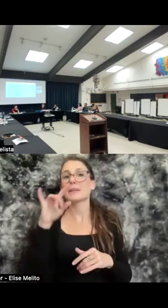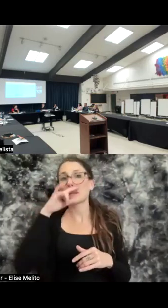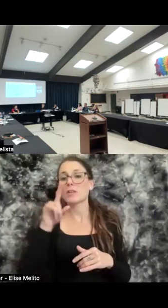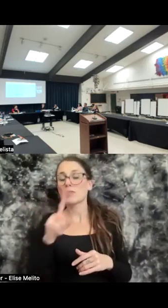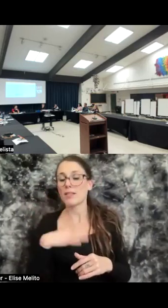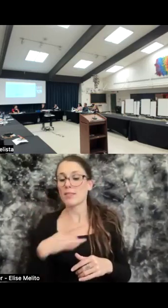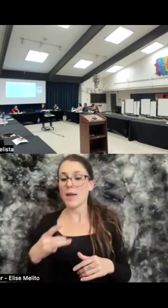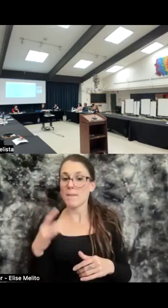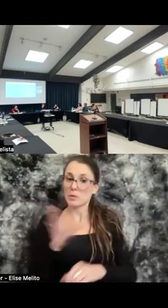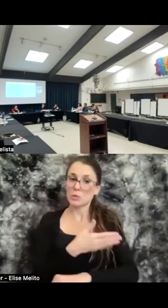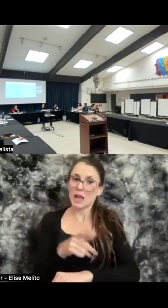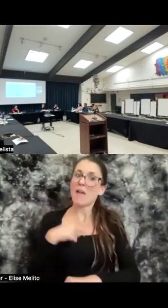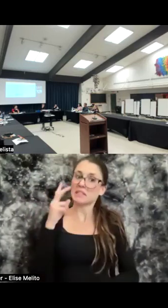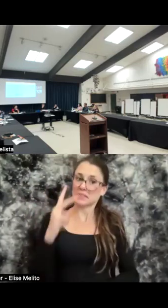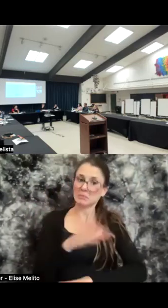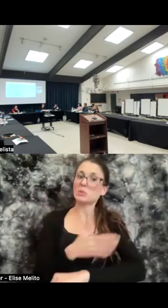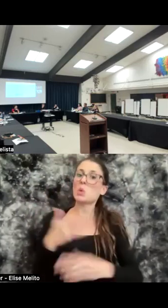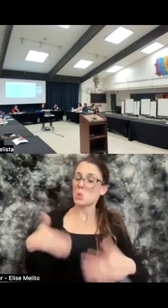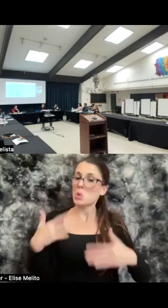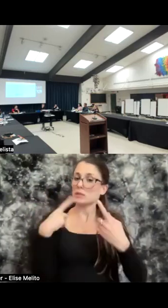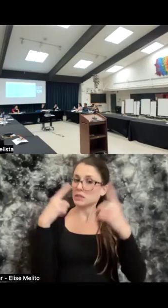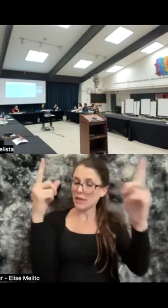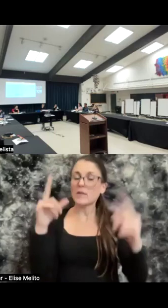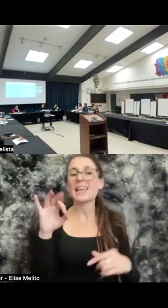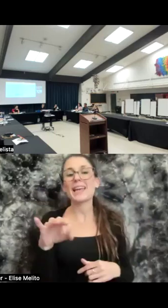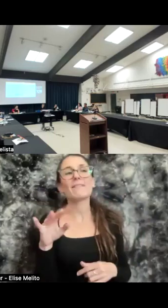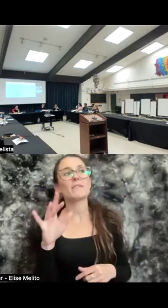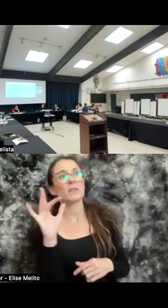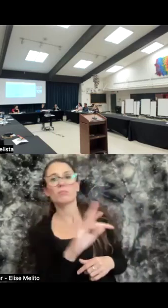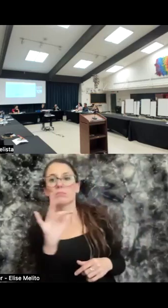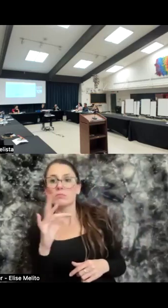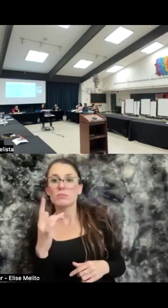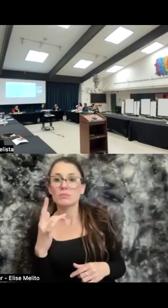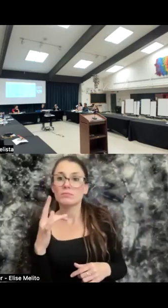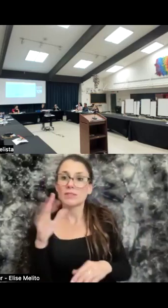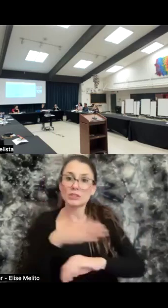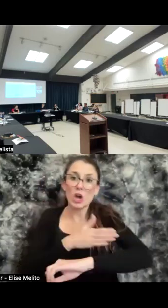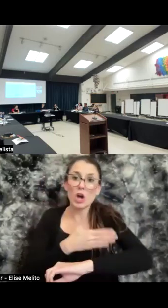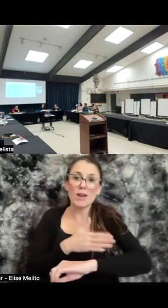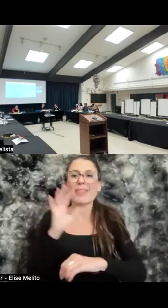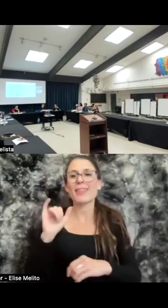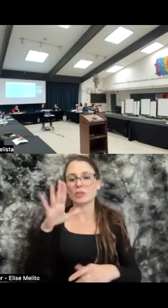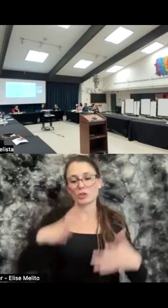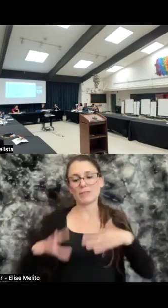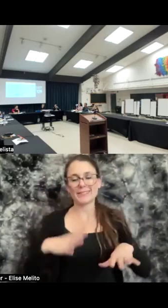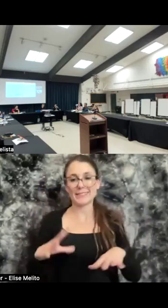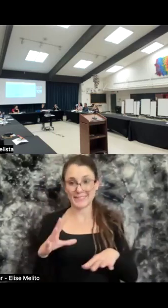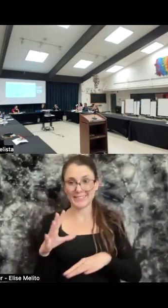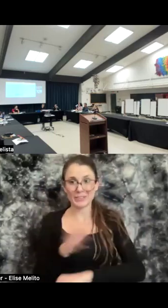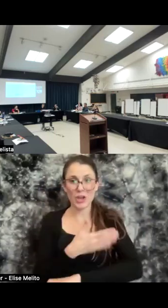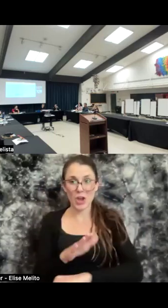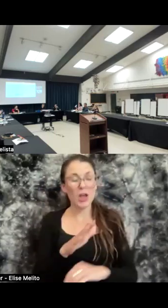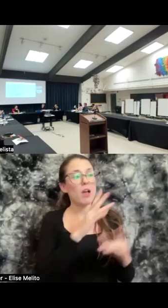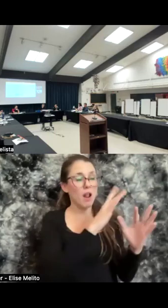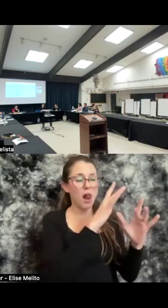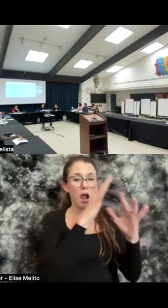I've seen music work really well where you play a certain song and like, okay, play your song and that's your dressing song. And then by the time that song's over,